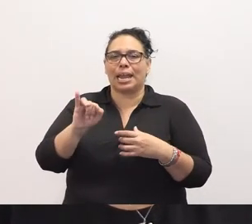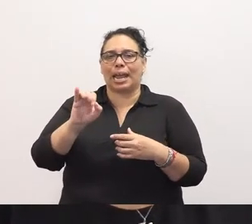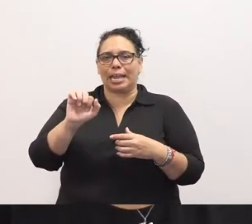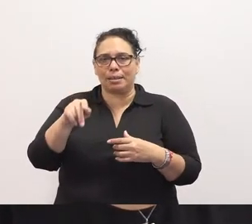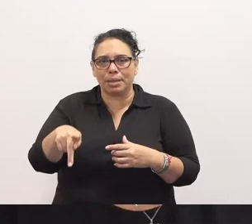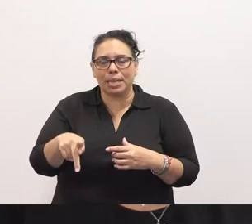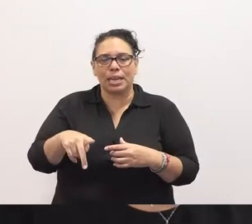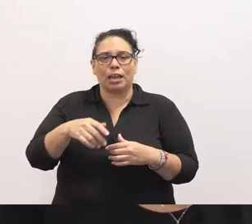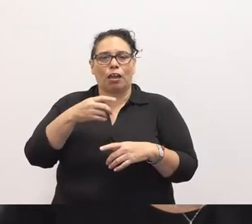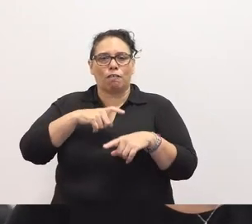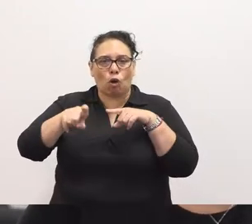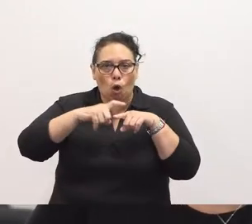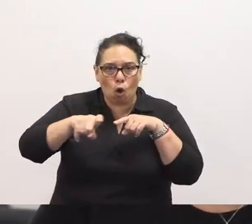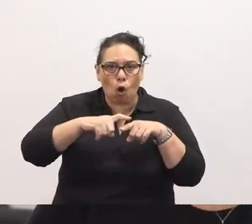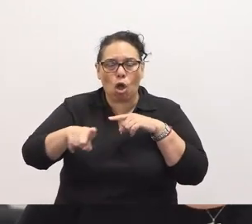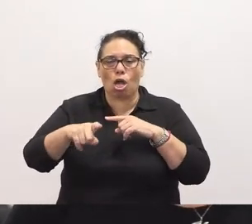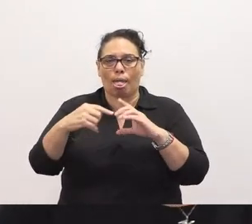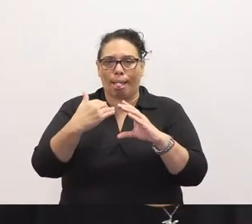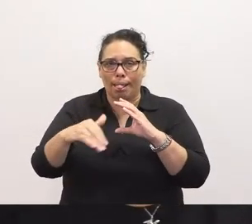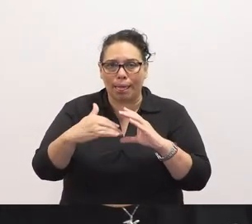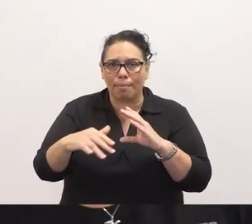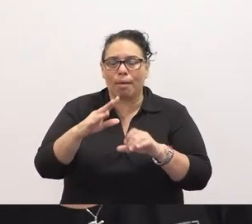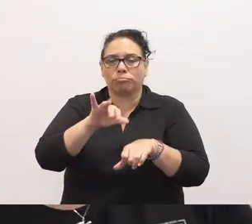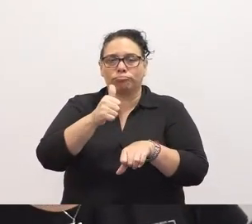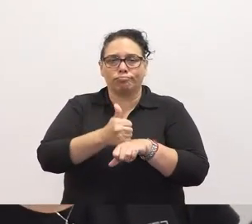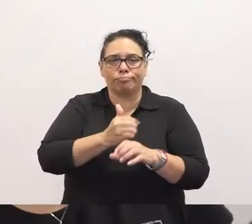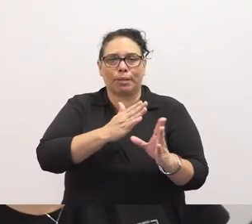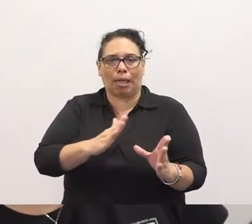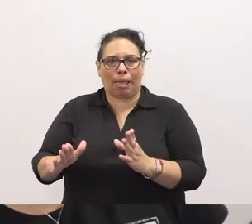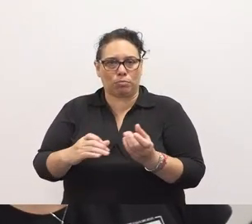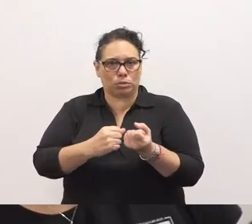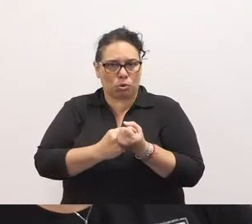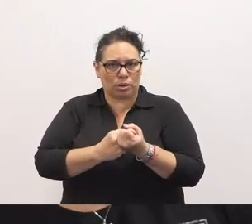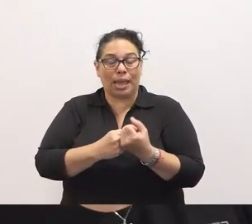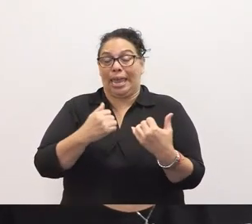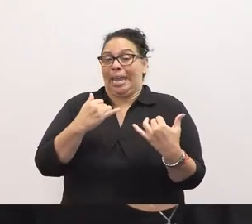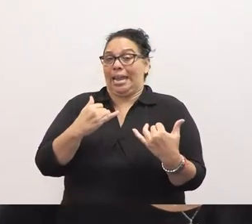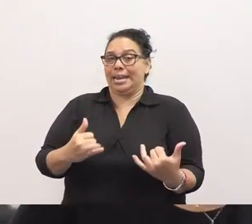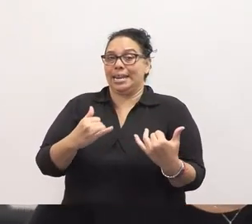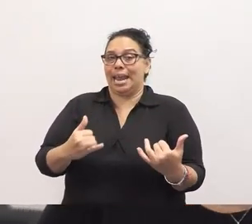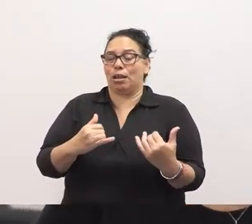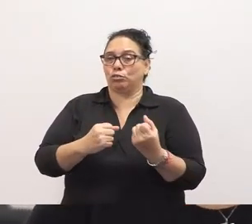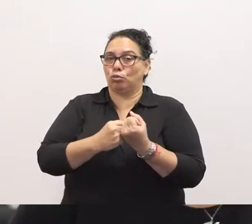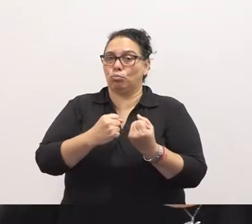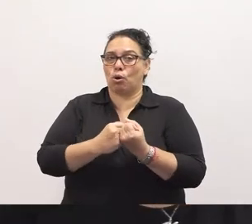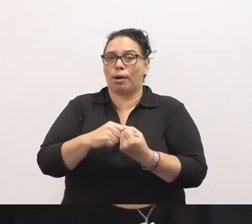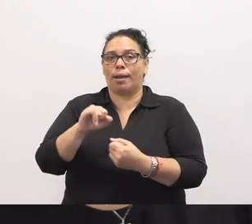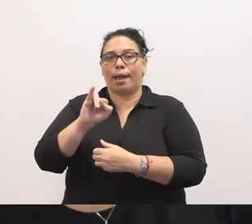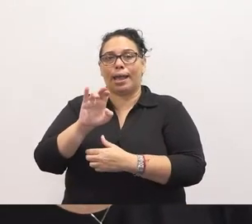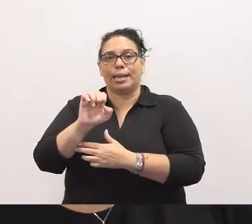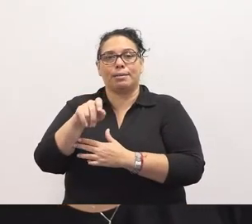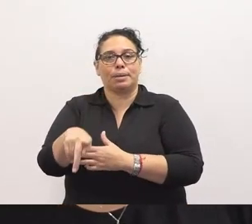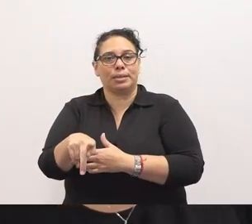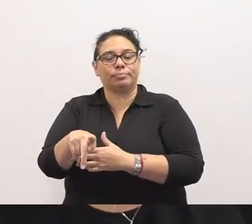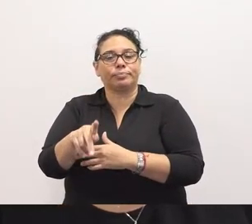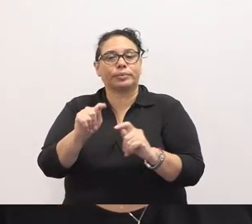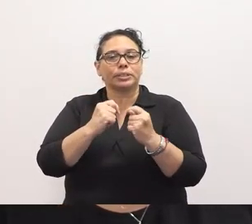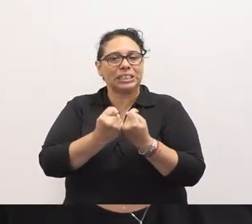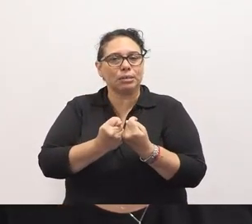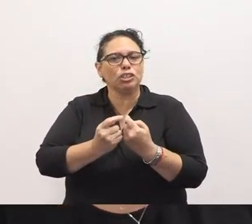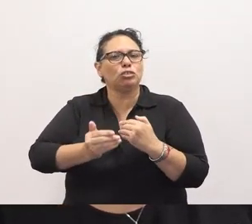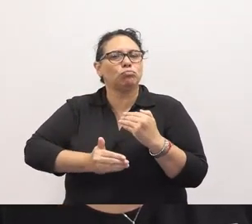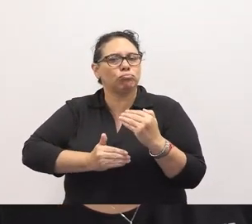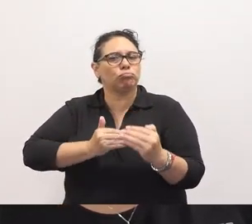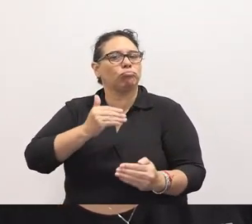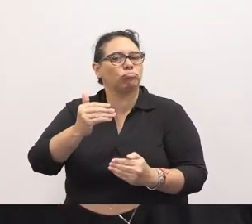emails, we put a plan with supports in place. Now, with the support of her IEP team, she's making steady progress in fifth grade. But I